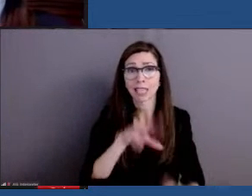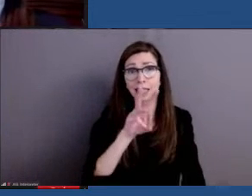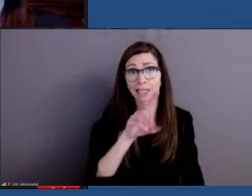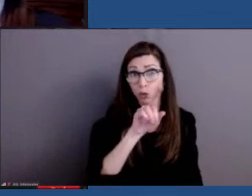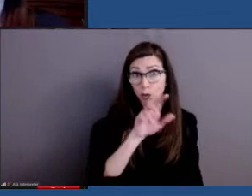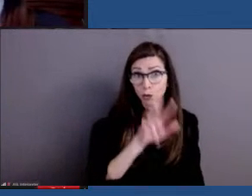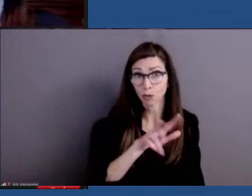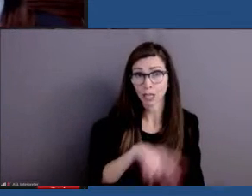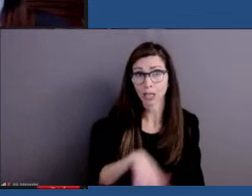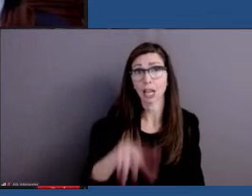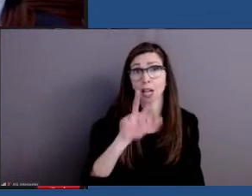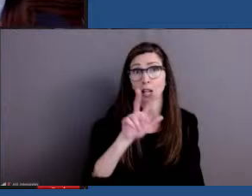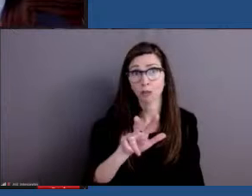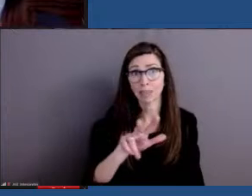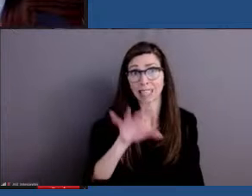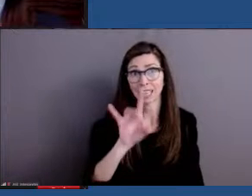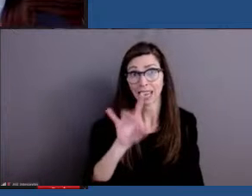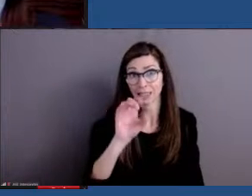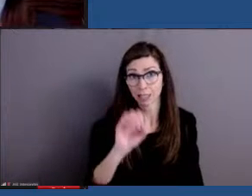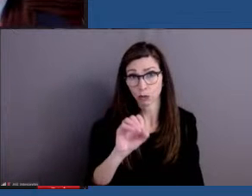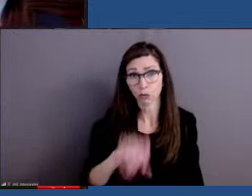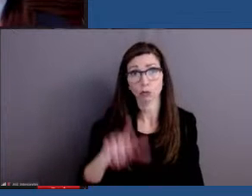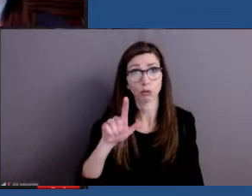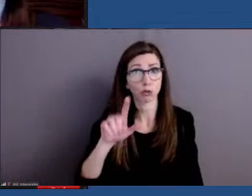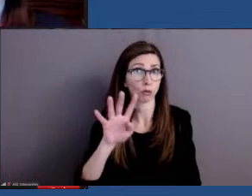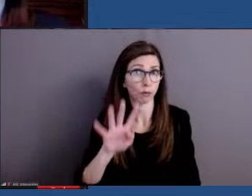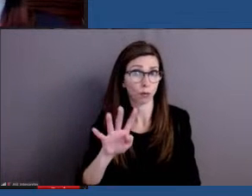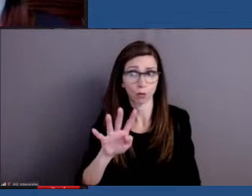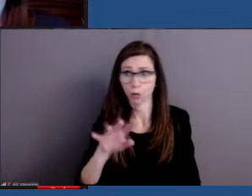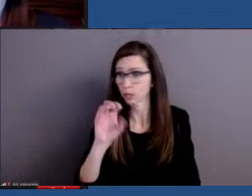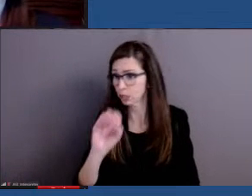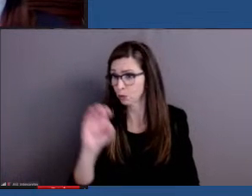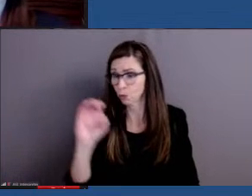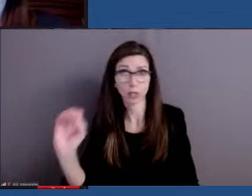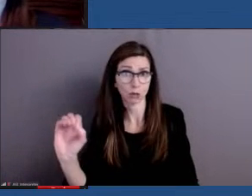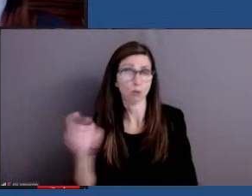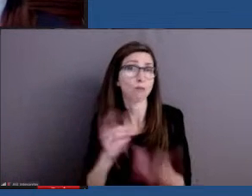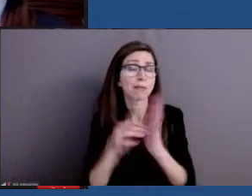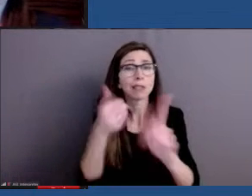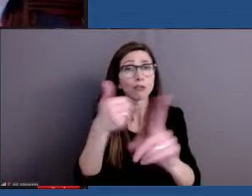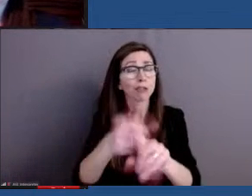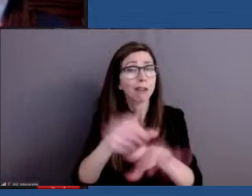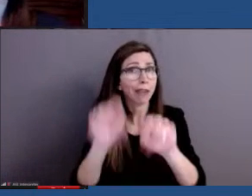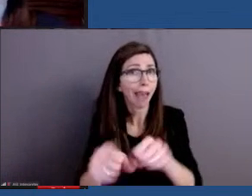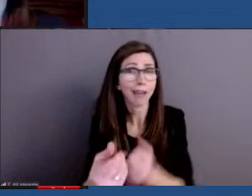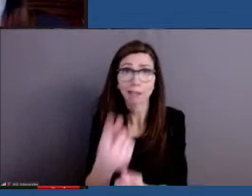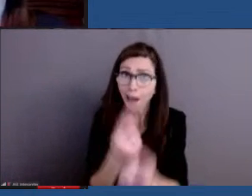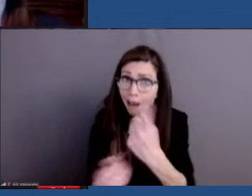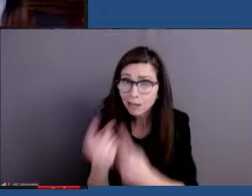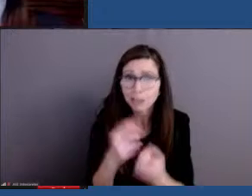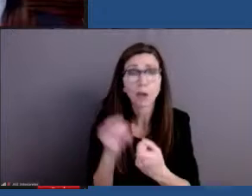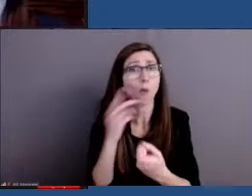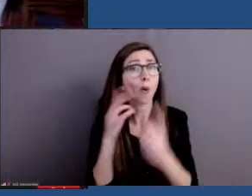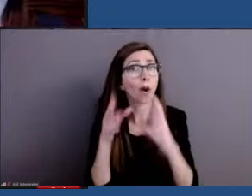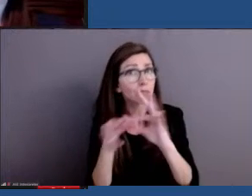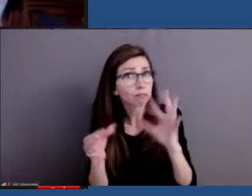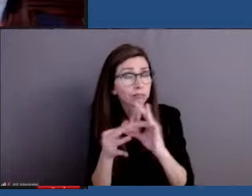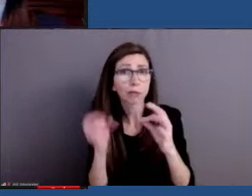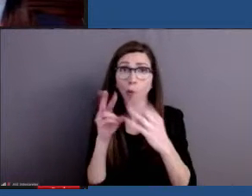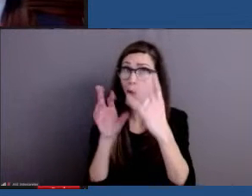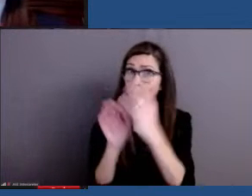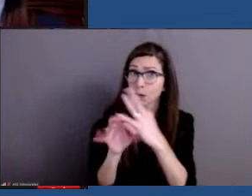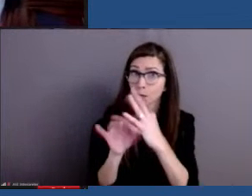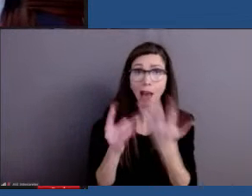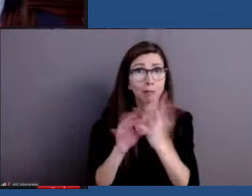613-580-2400. This new service allows residents to ask questions and give feedback in either American Sign Language or langue de signes